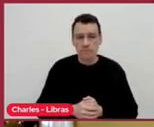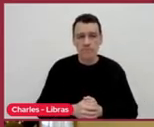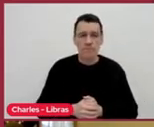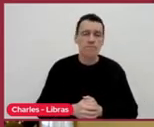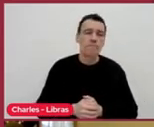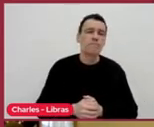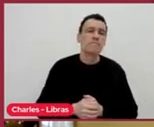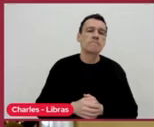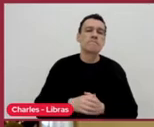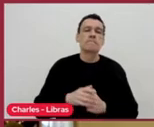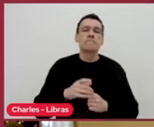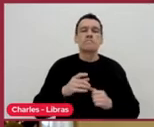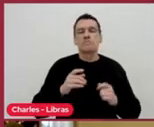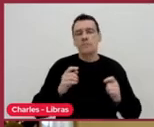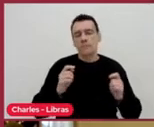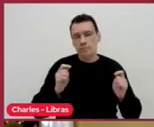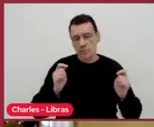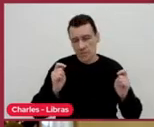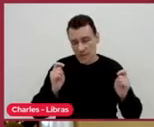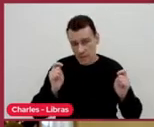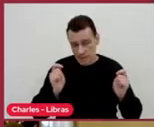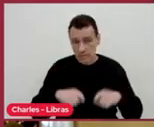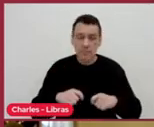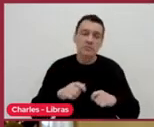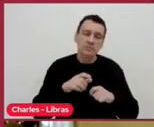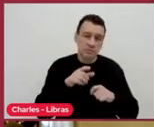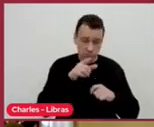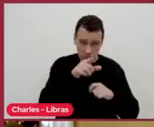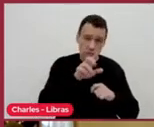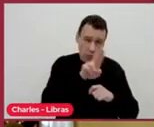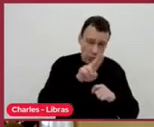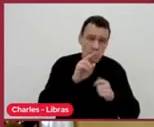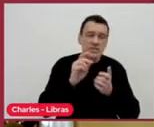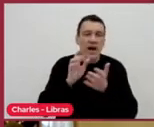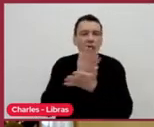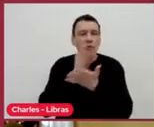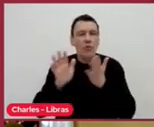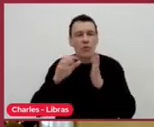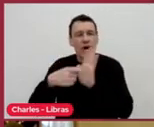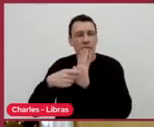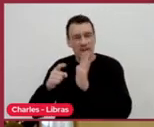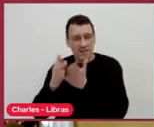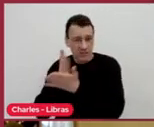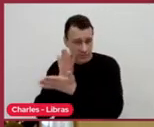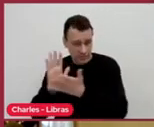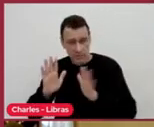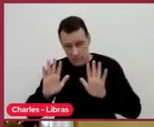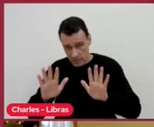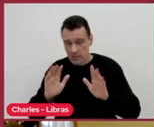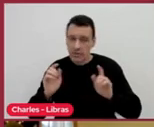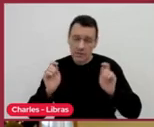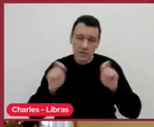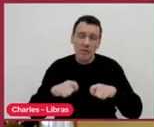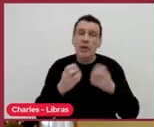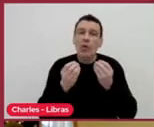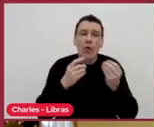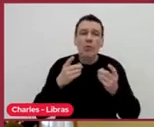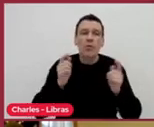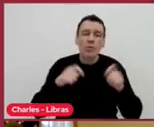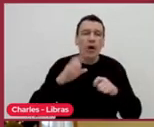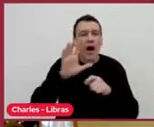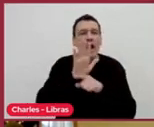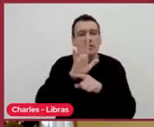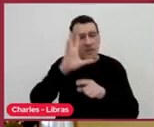way for some applications and start thinking about, okay, so how do I solve this problem and not go